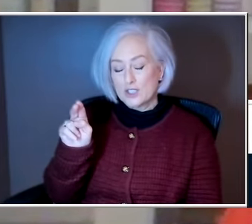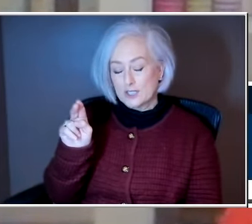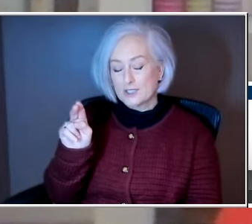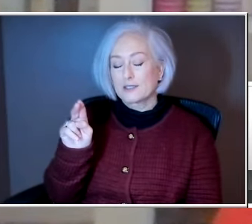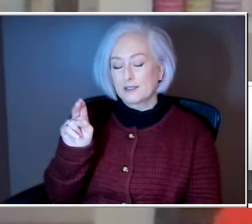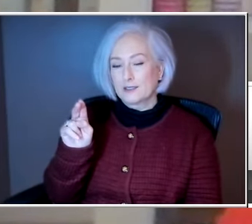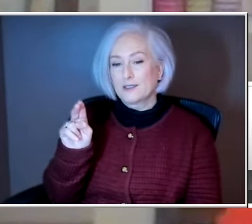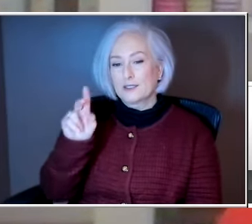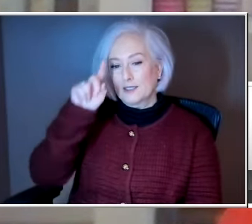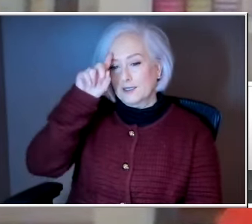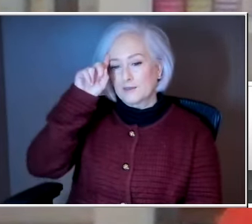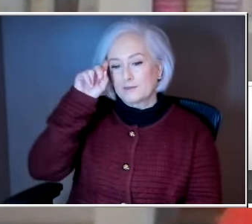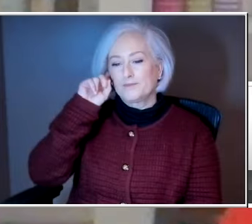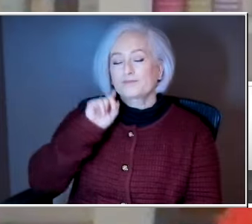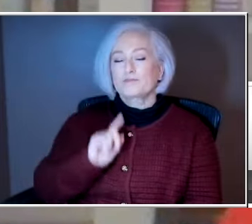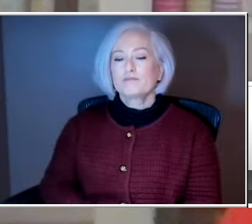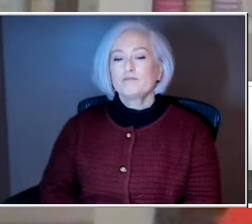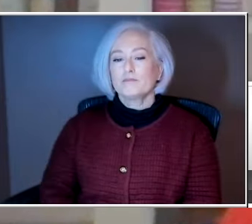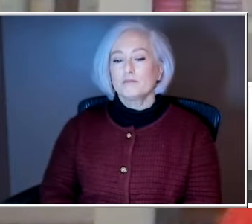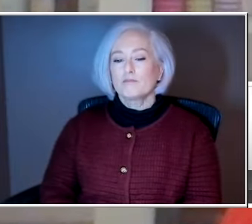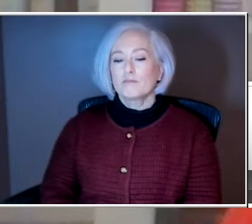to